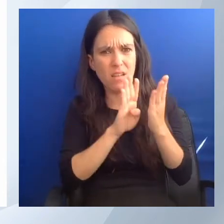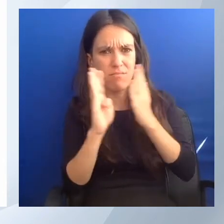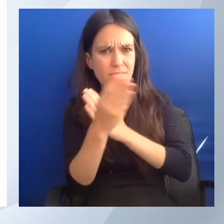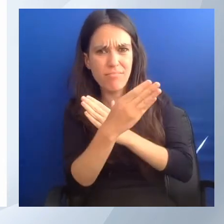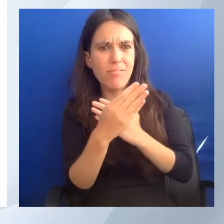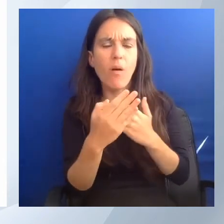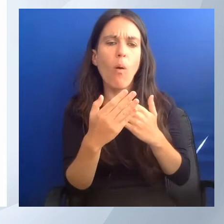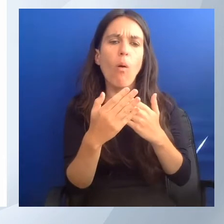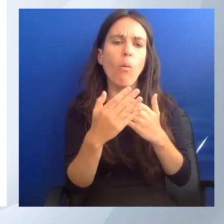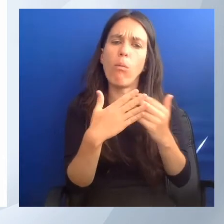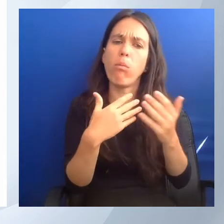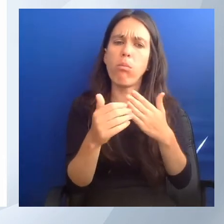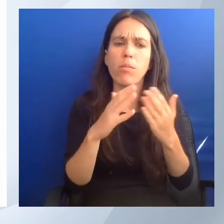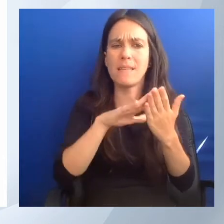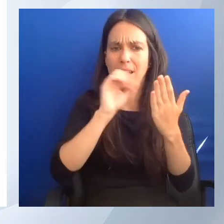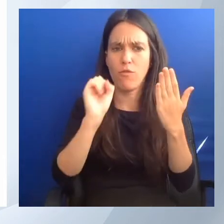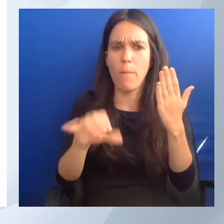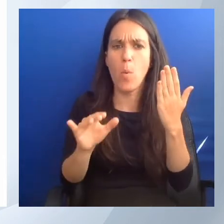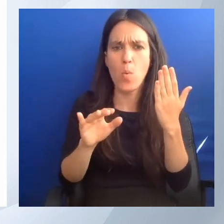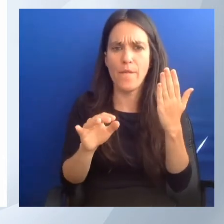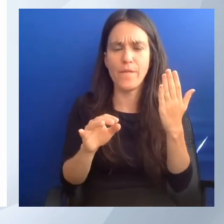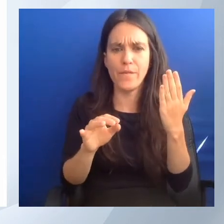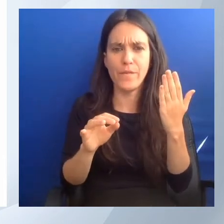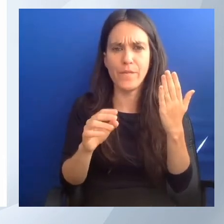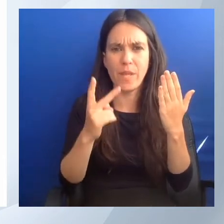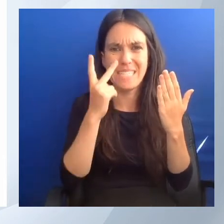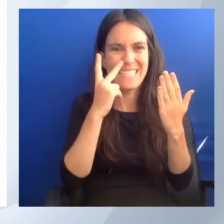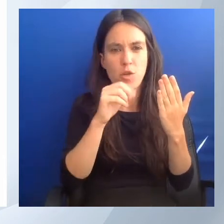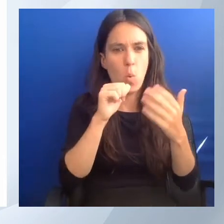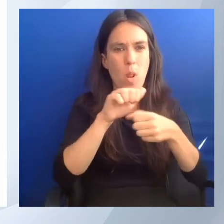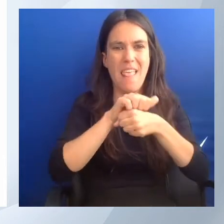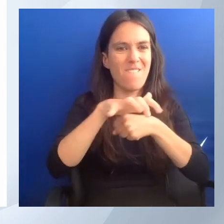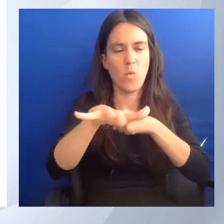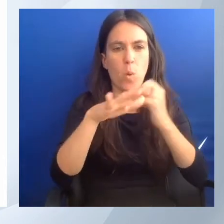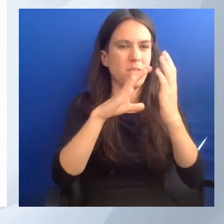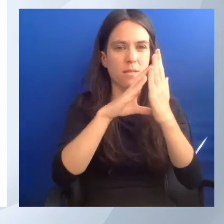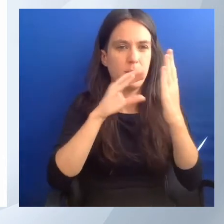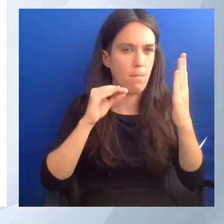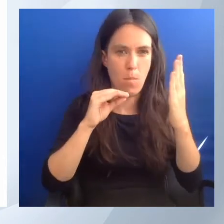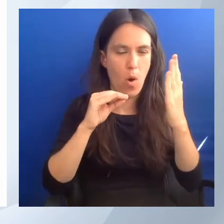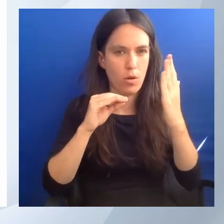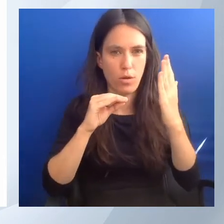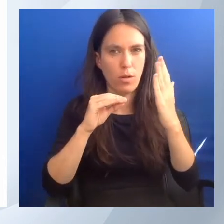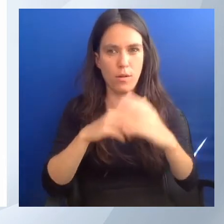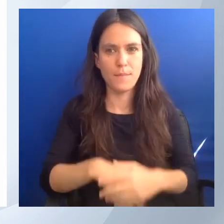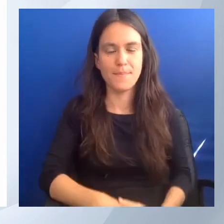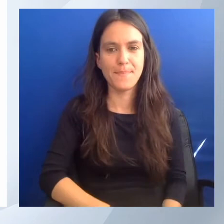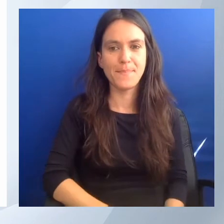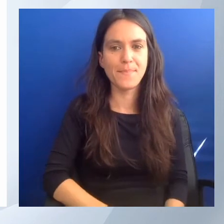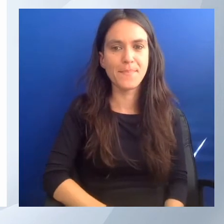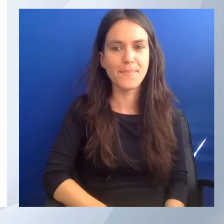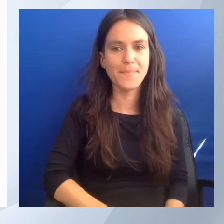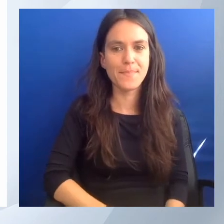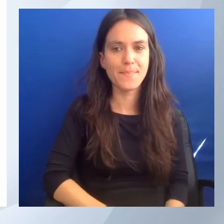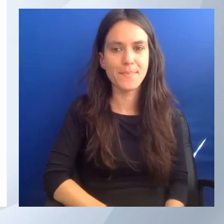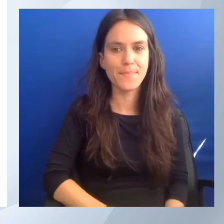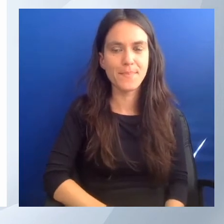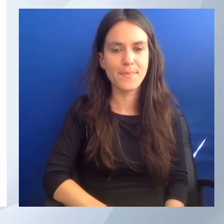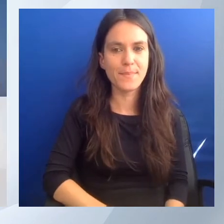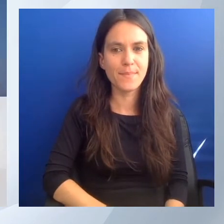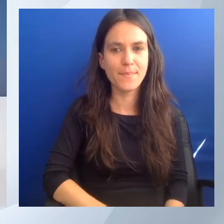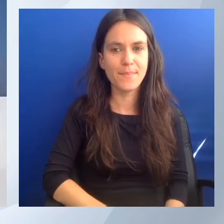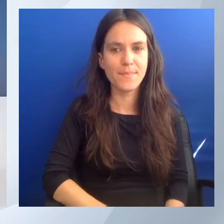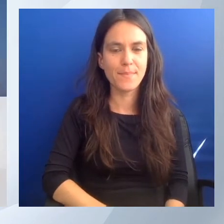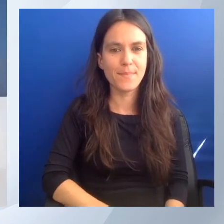of your training set or not. It knows, it even detects indirect relationships here.